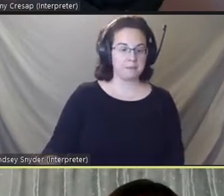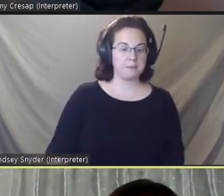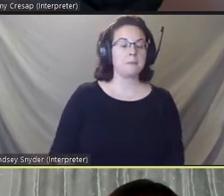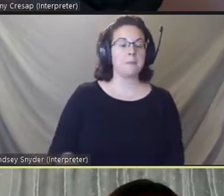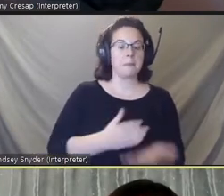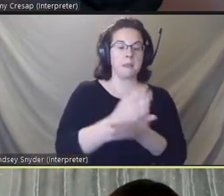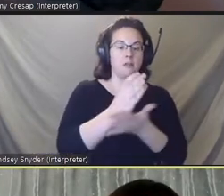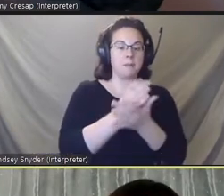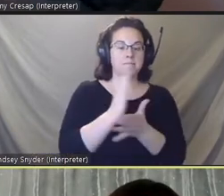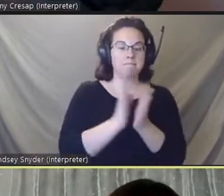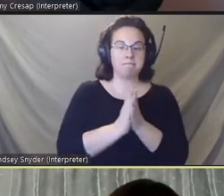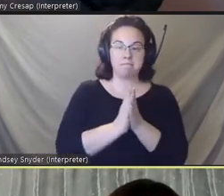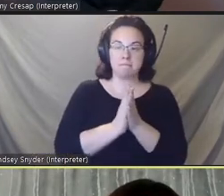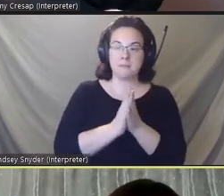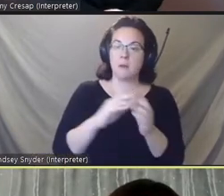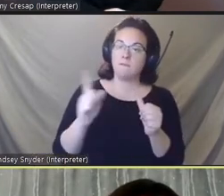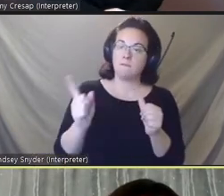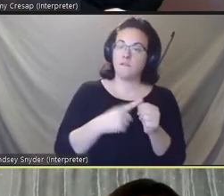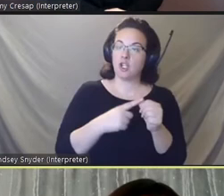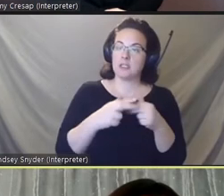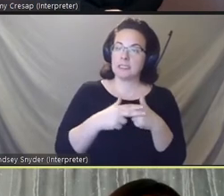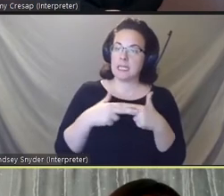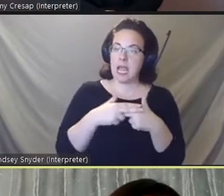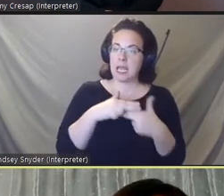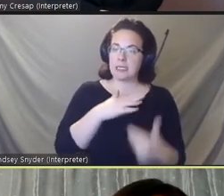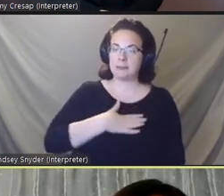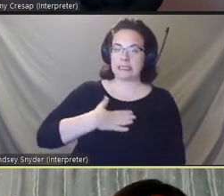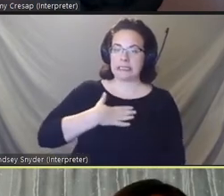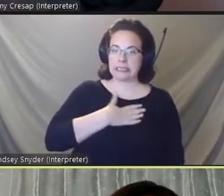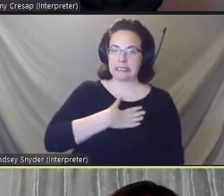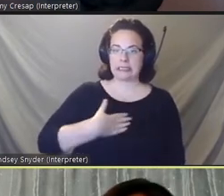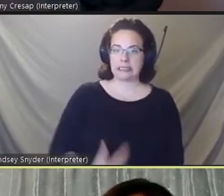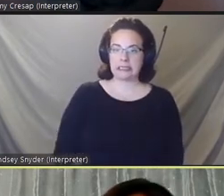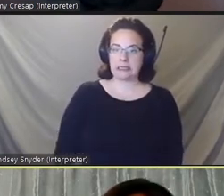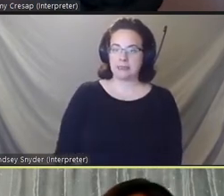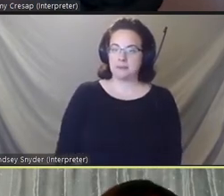All right, so the first slide, please.